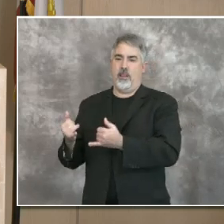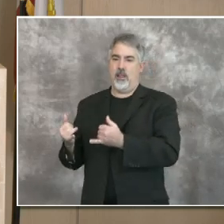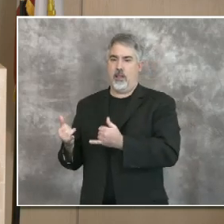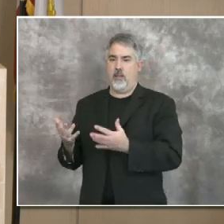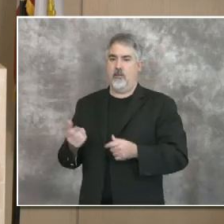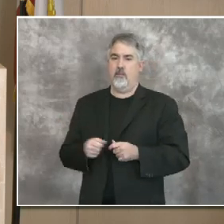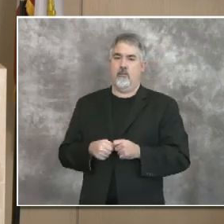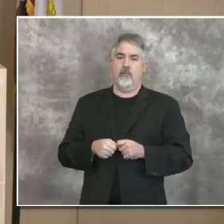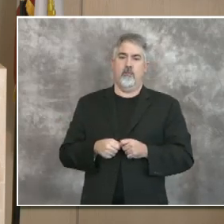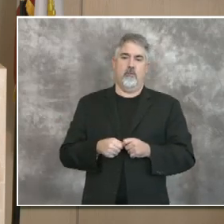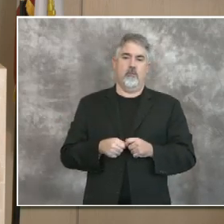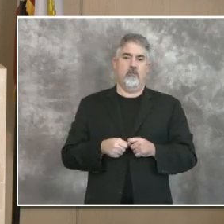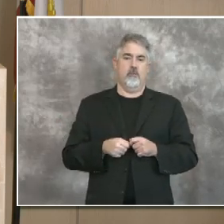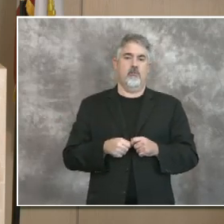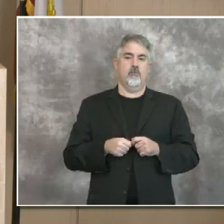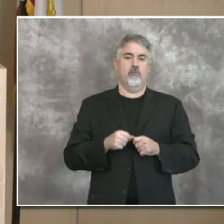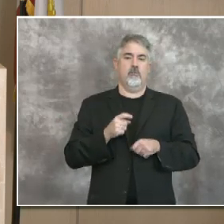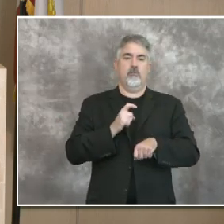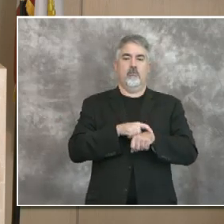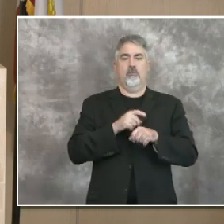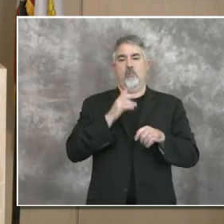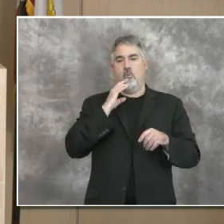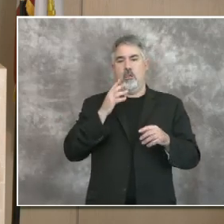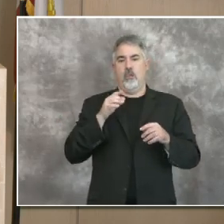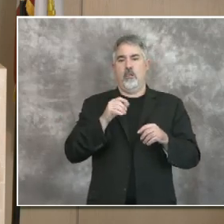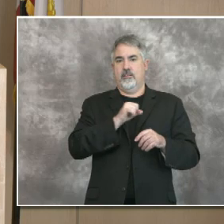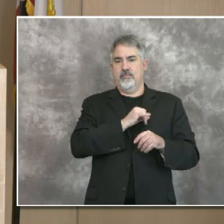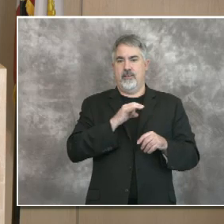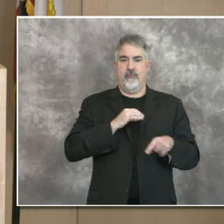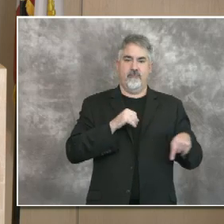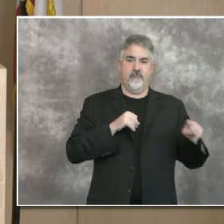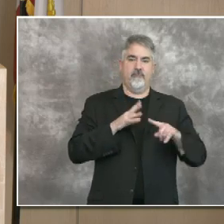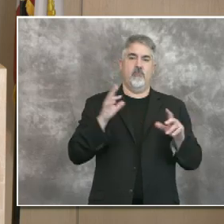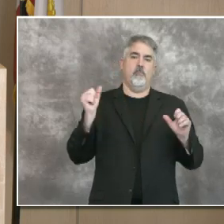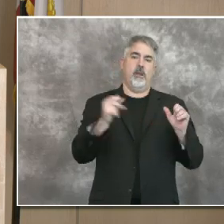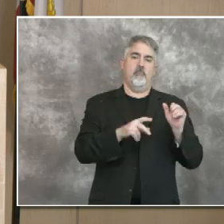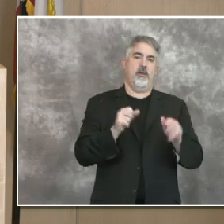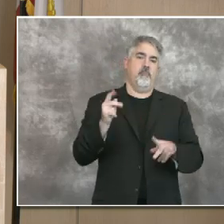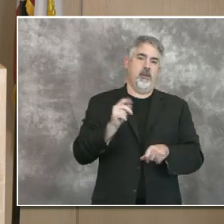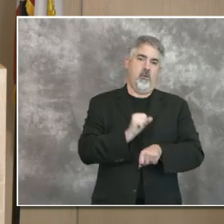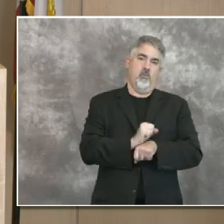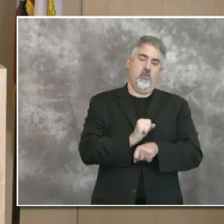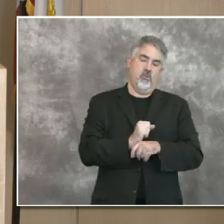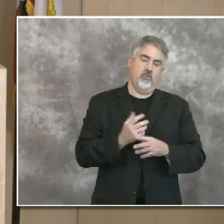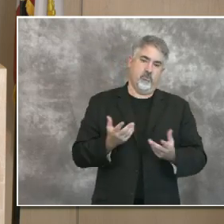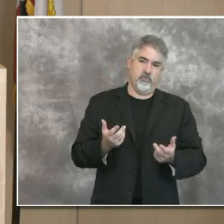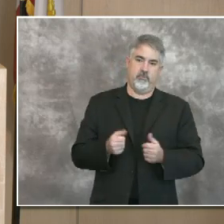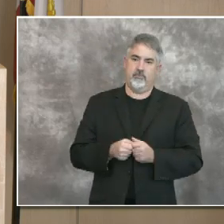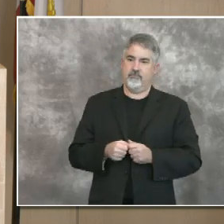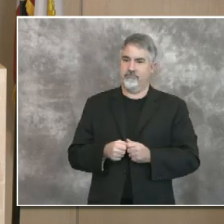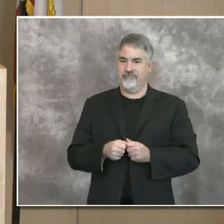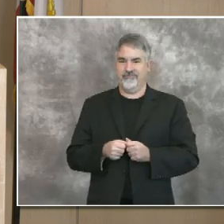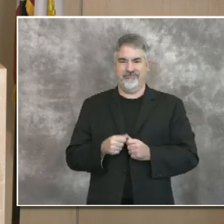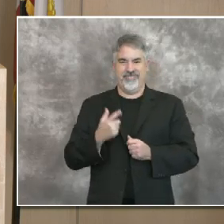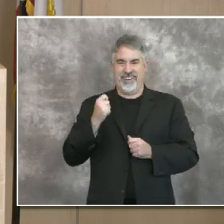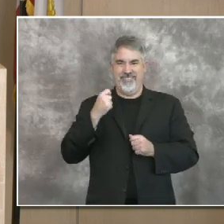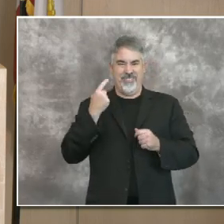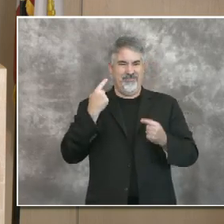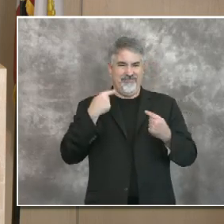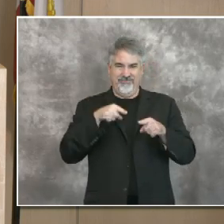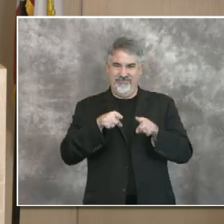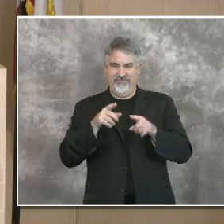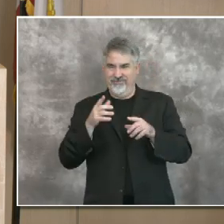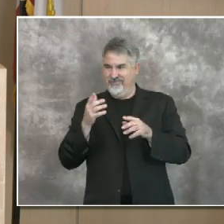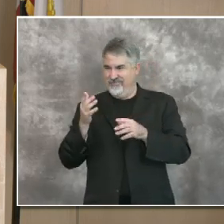that will be an opportunity for staff to be brought back, but again, we have to marry that with moving too